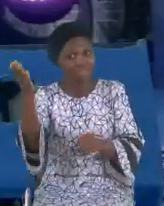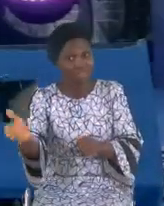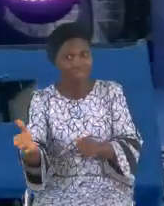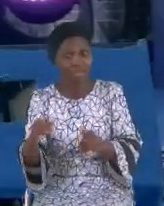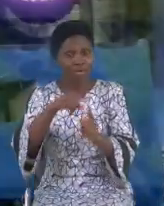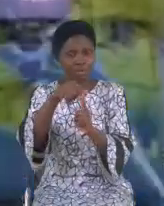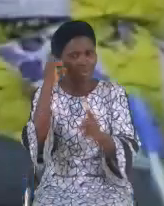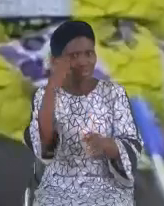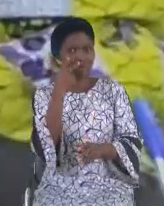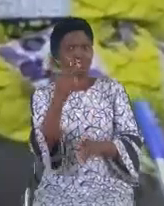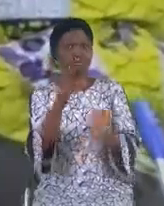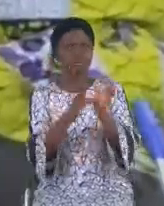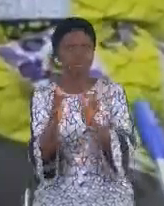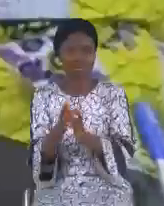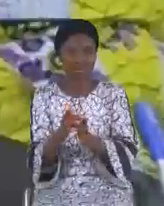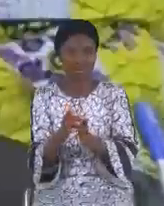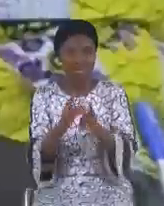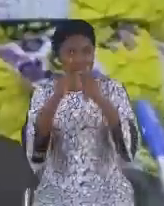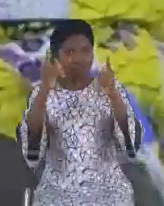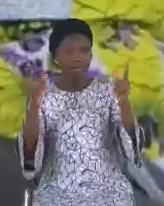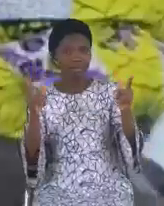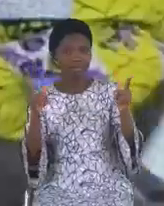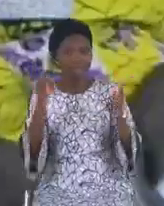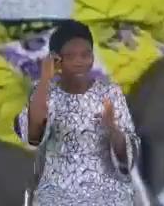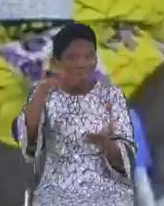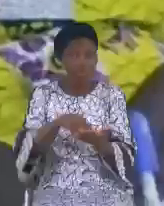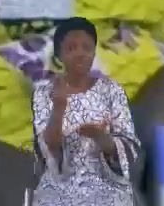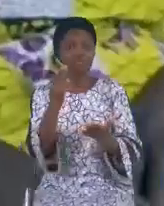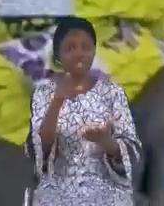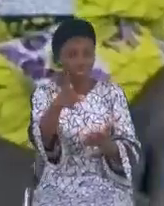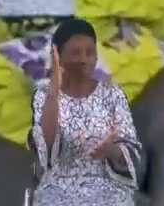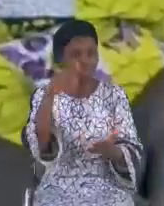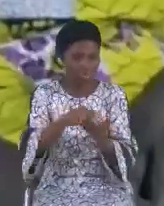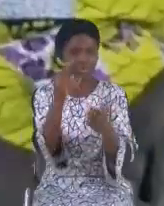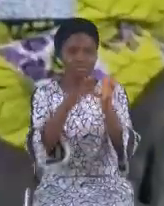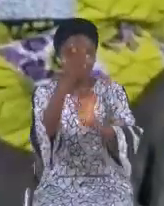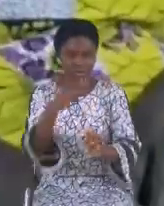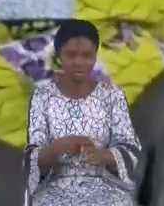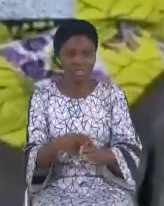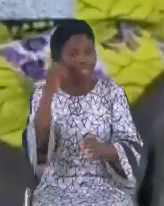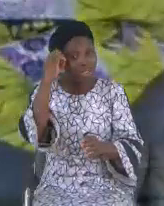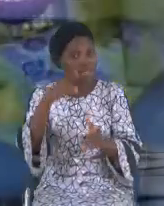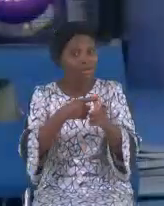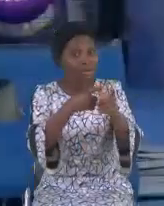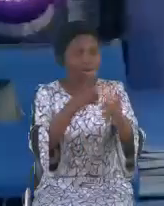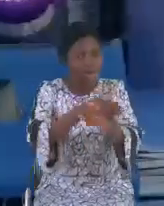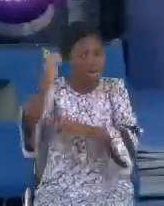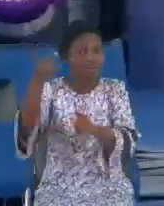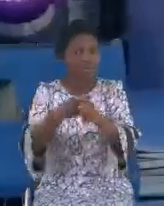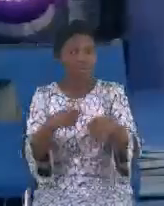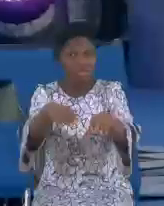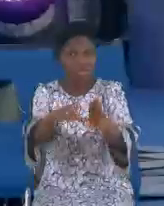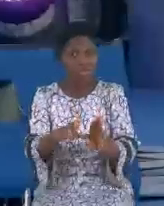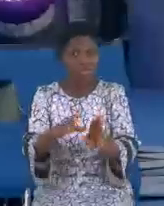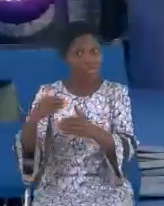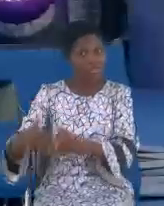Jesus. Great! He got up. You will get up. He ran away from the tomb. You will run away